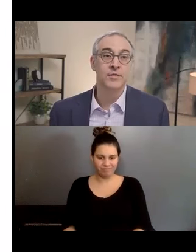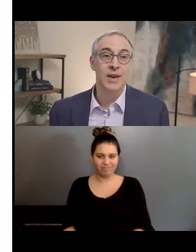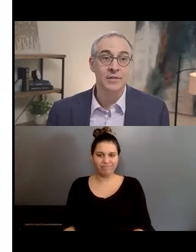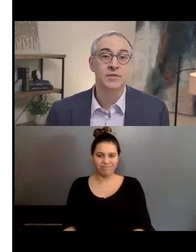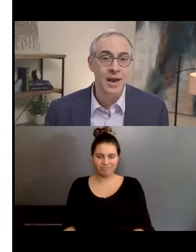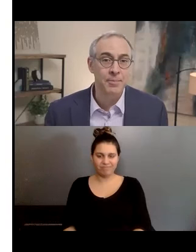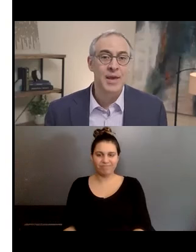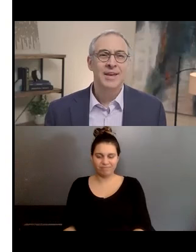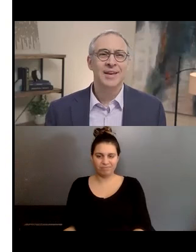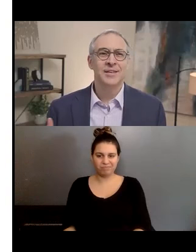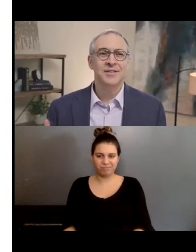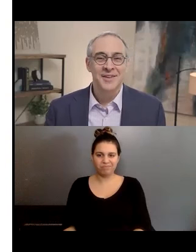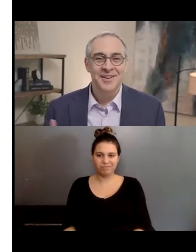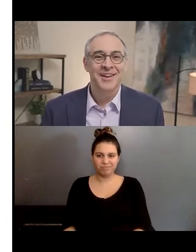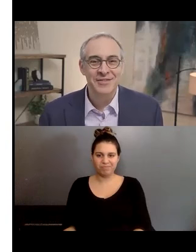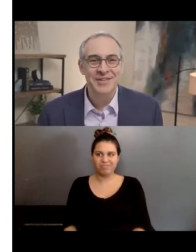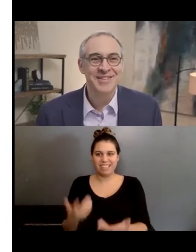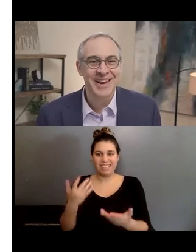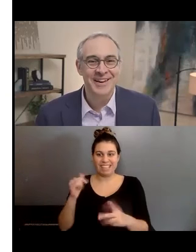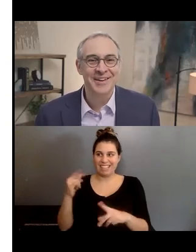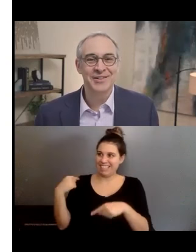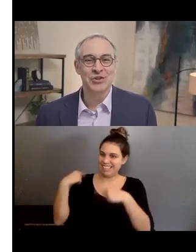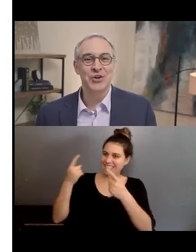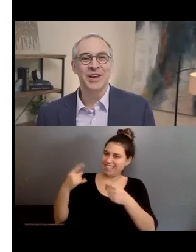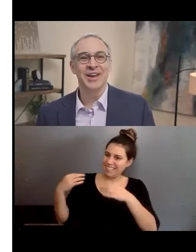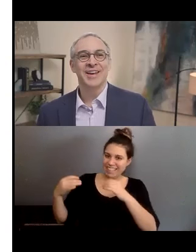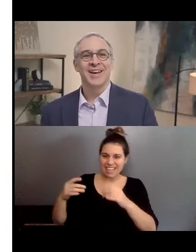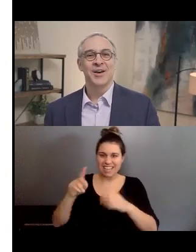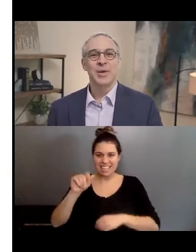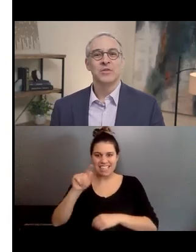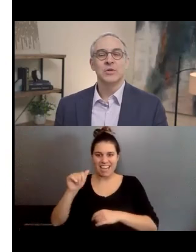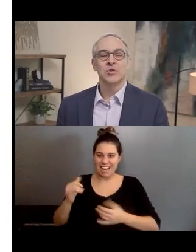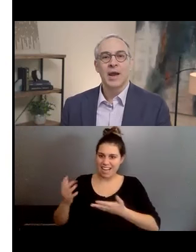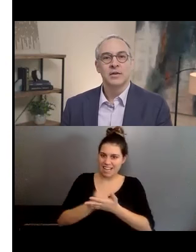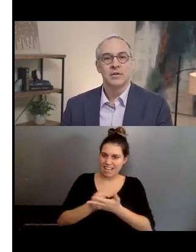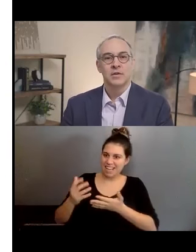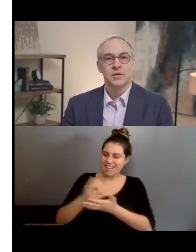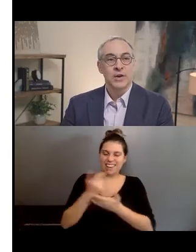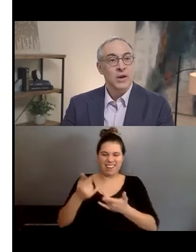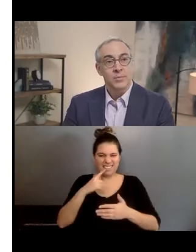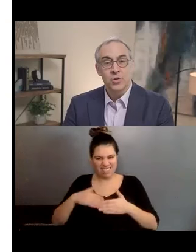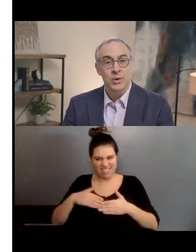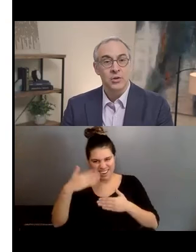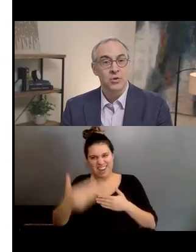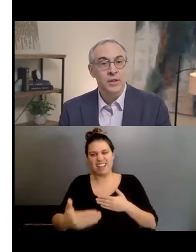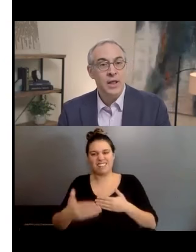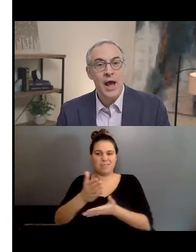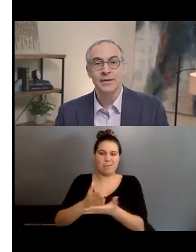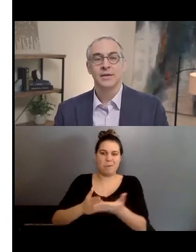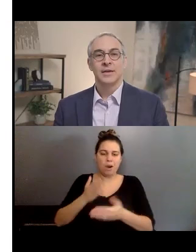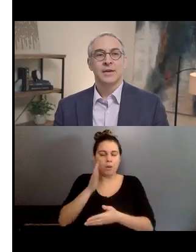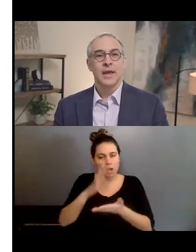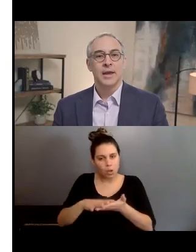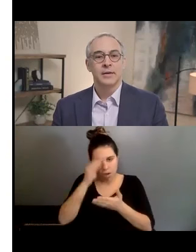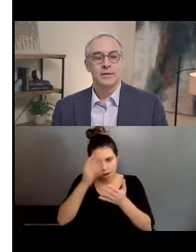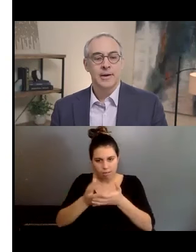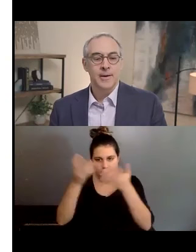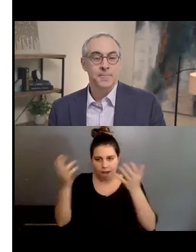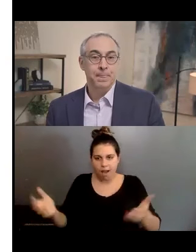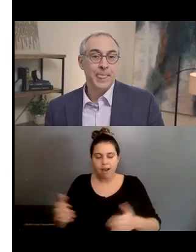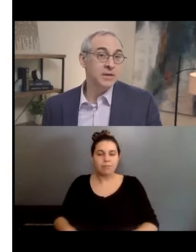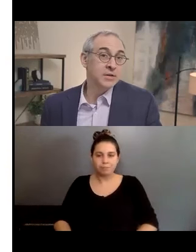kind of next step in this kind of data journey as we try to figure out. I'm sure we're going to learn a lot